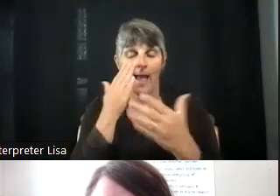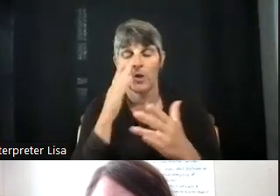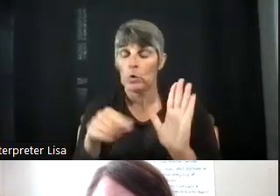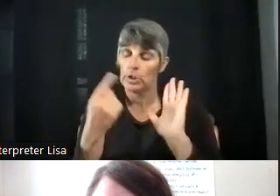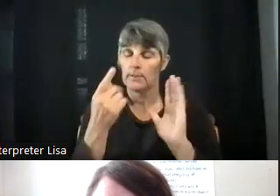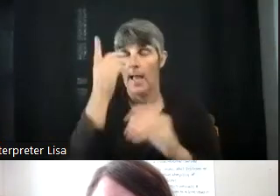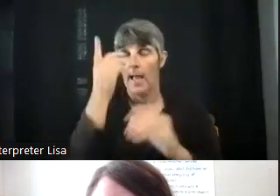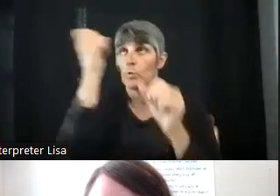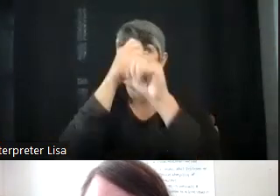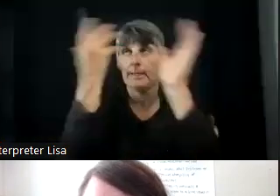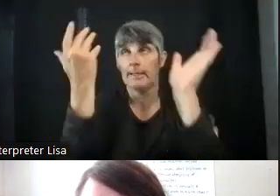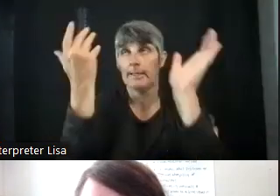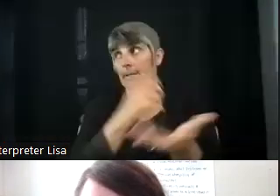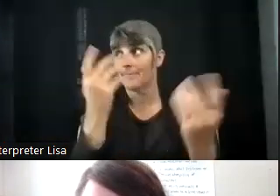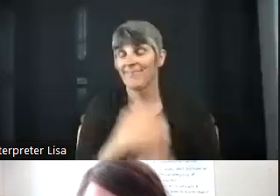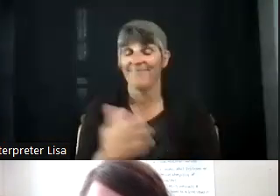I'm dreaming, I guess, but.